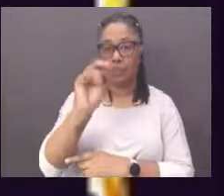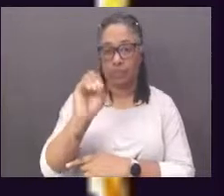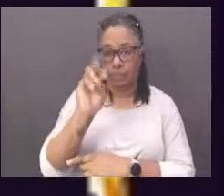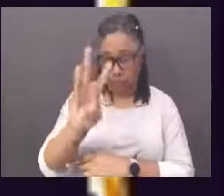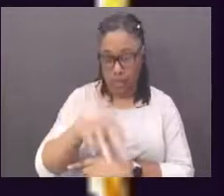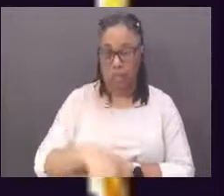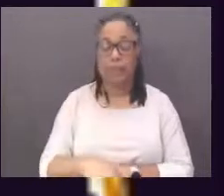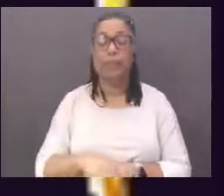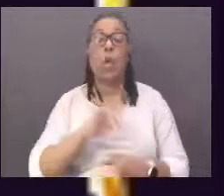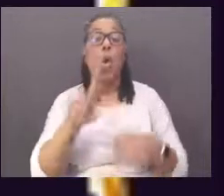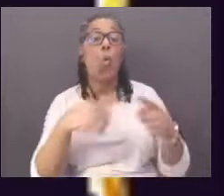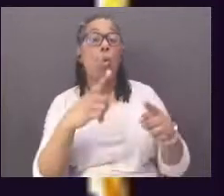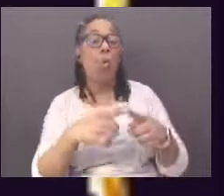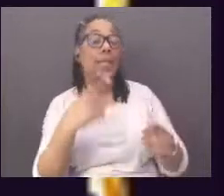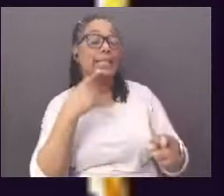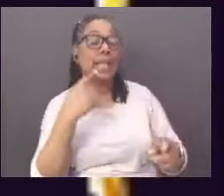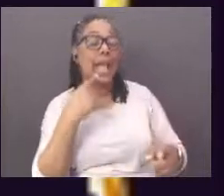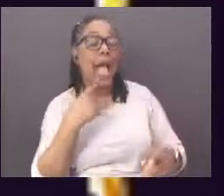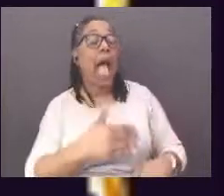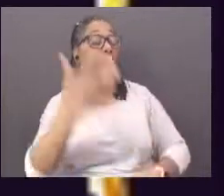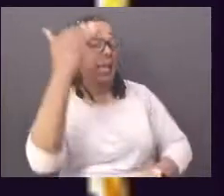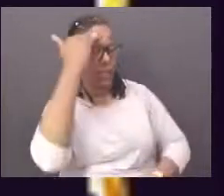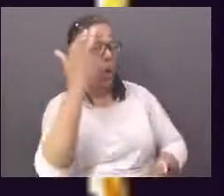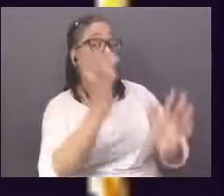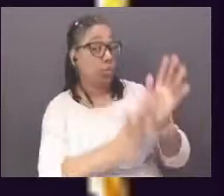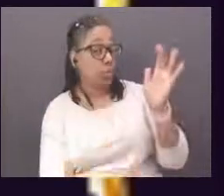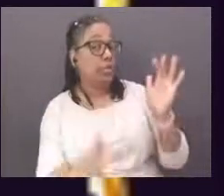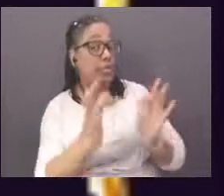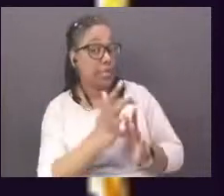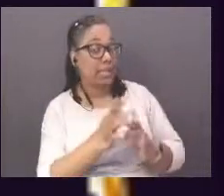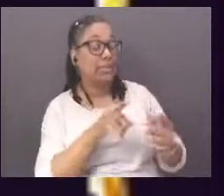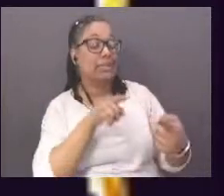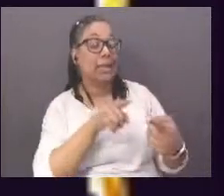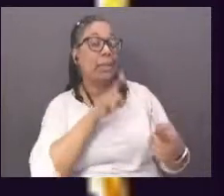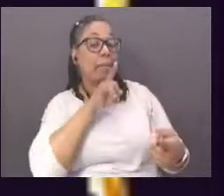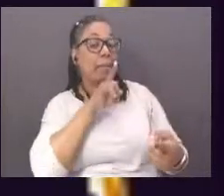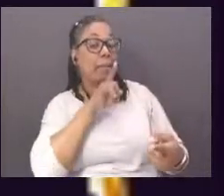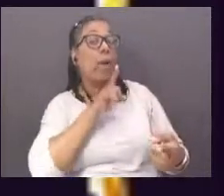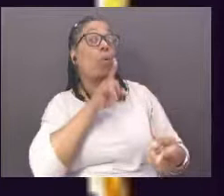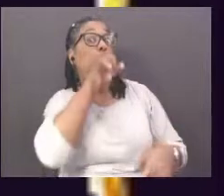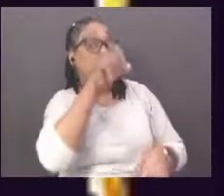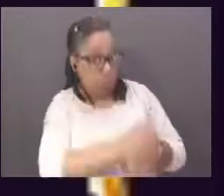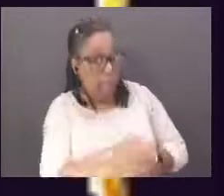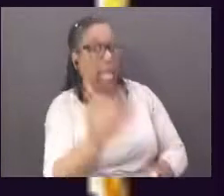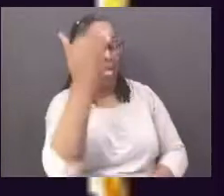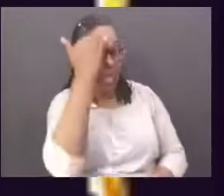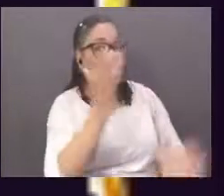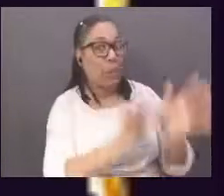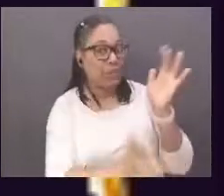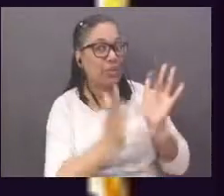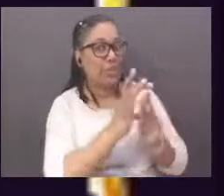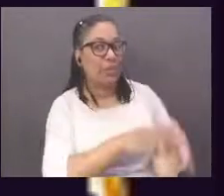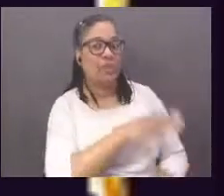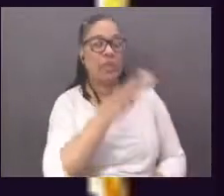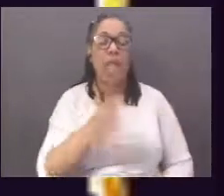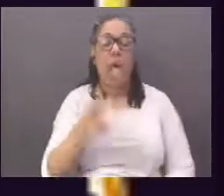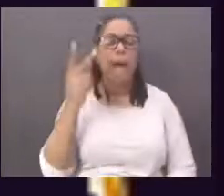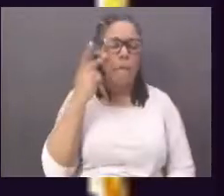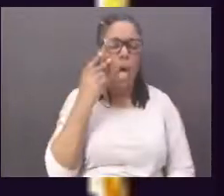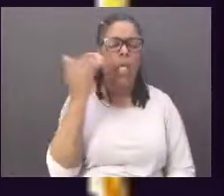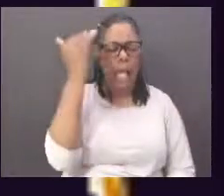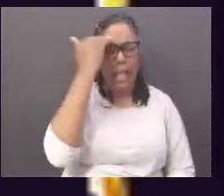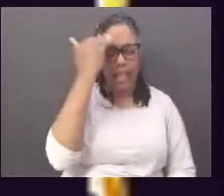I know Jesus, he really meant that I really know Jesus. When he said that I know Paul,